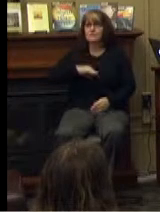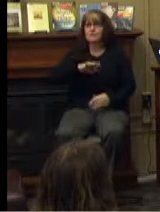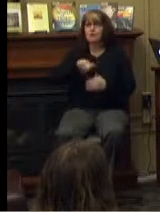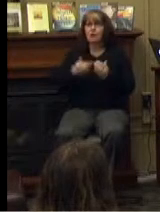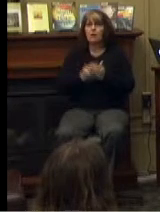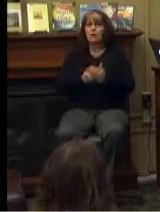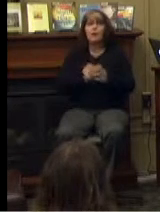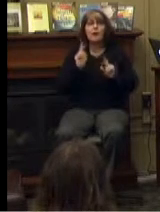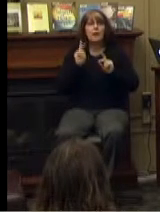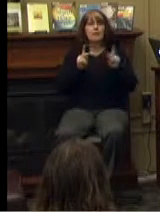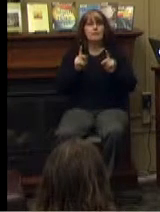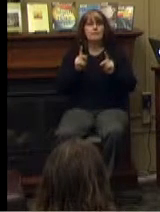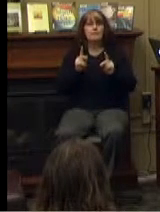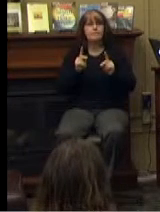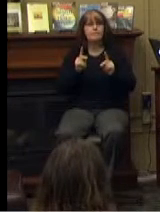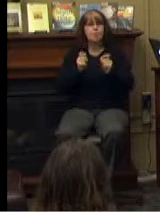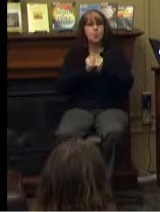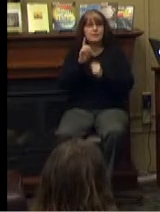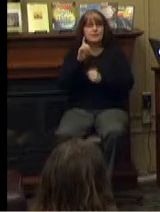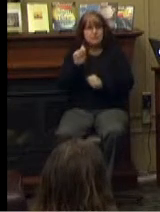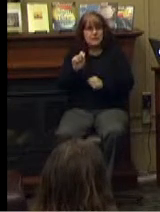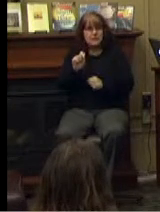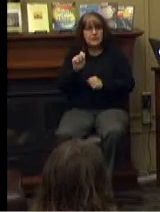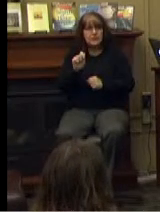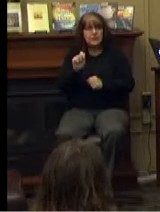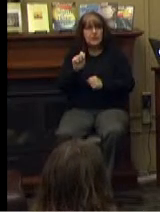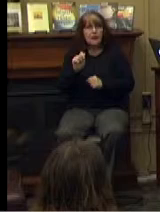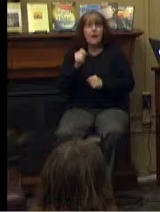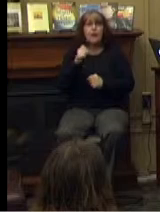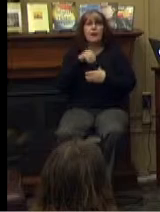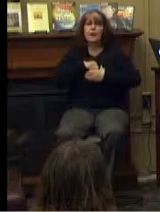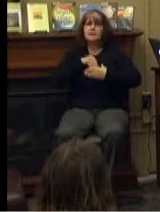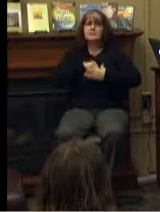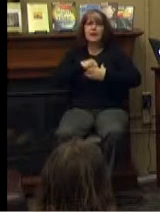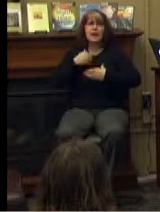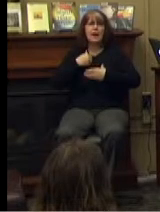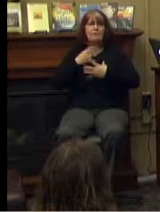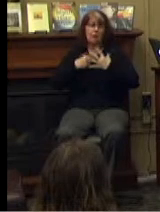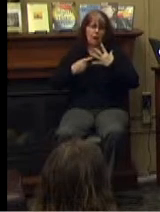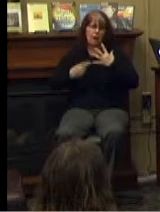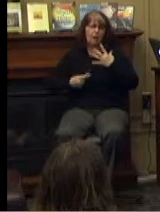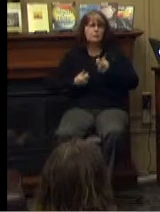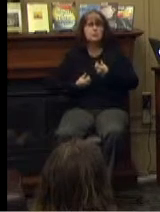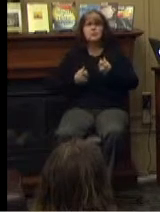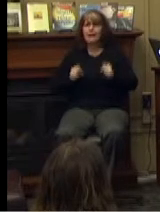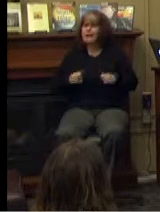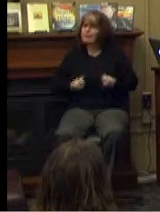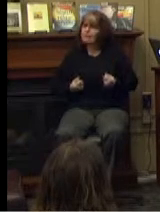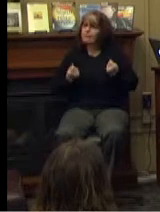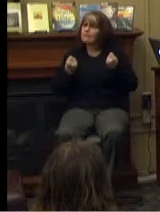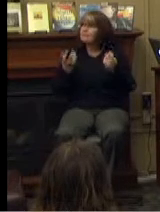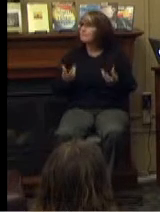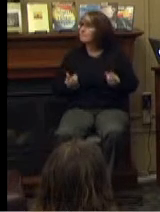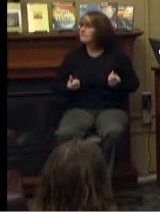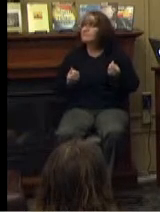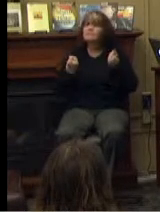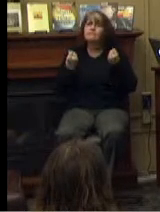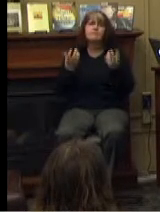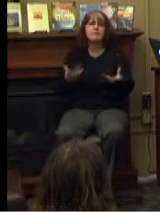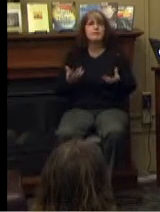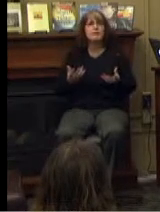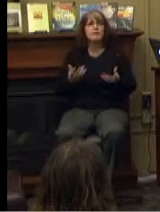People with disabilities have so much to give and so much to, they represent so much